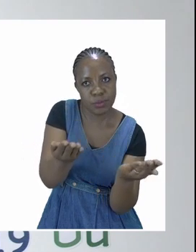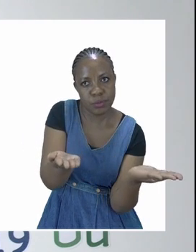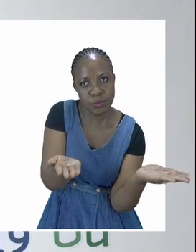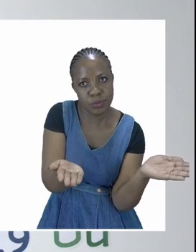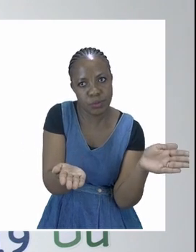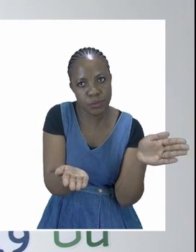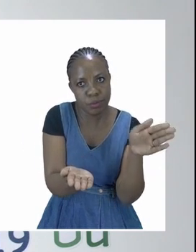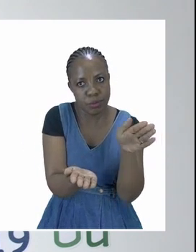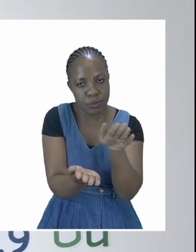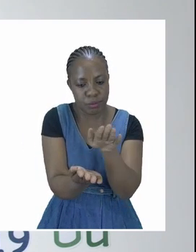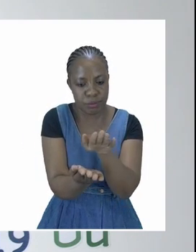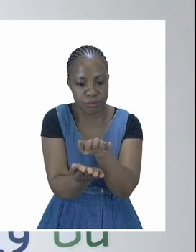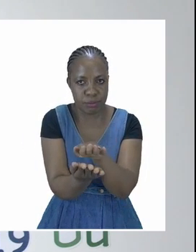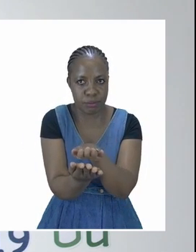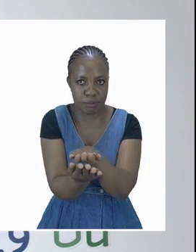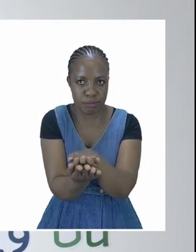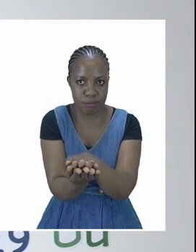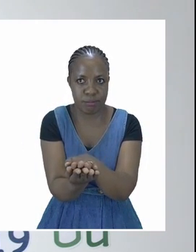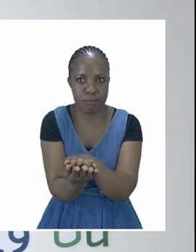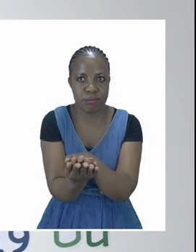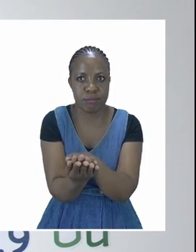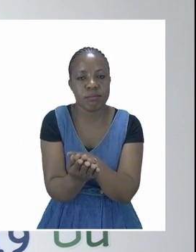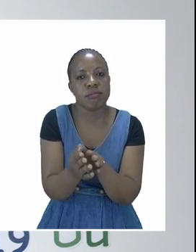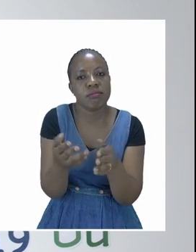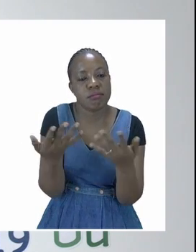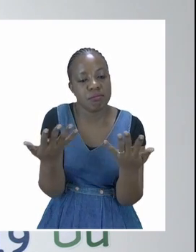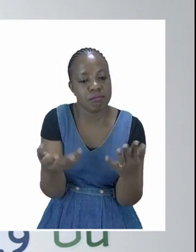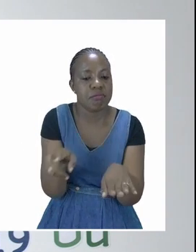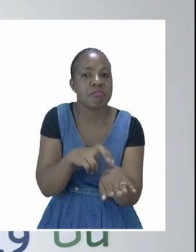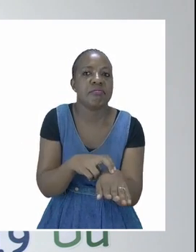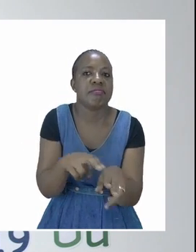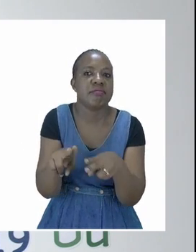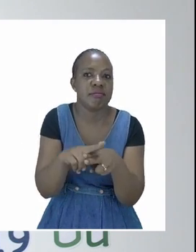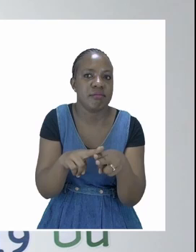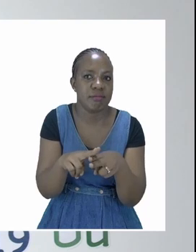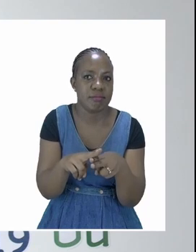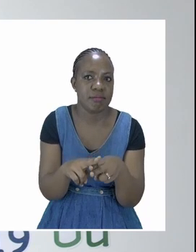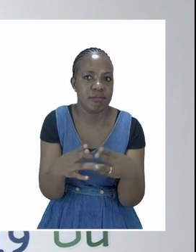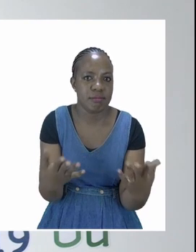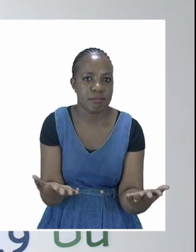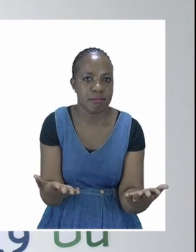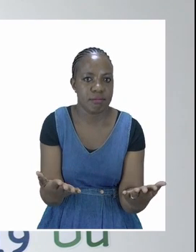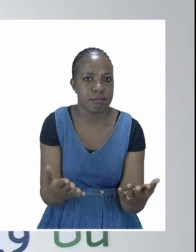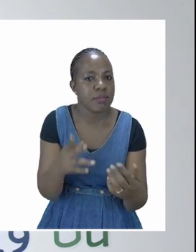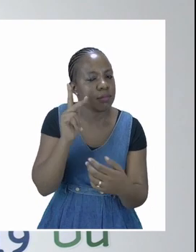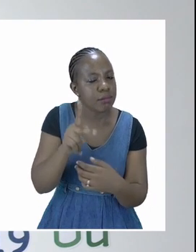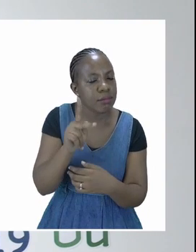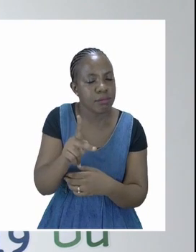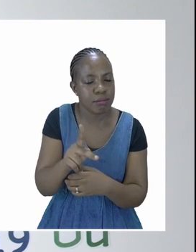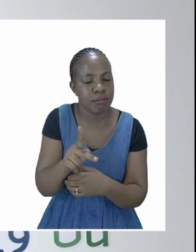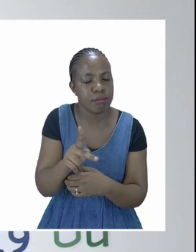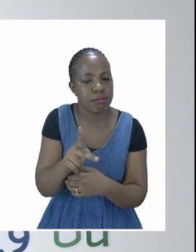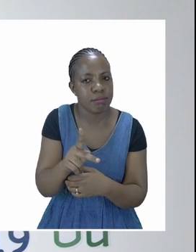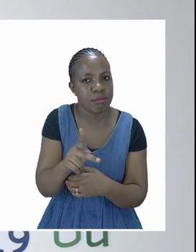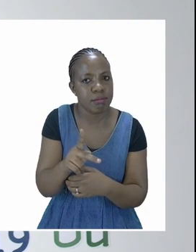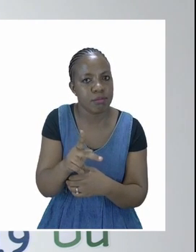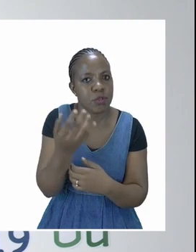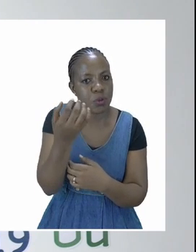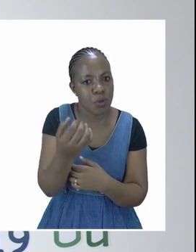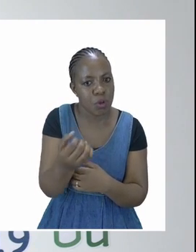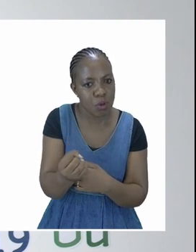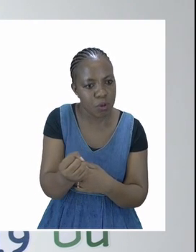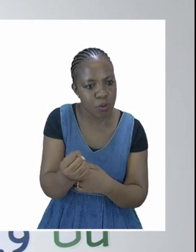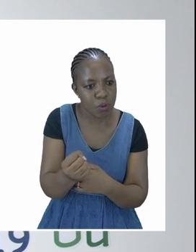it for ready to use. But there is more. We are also available on